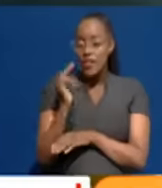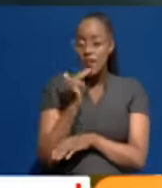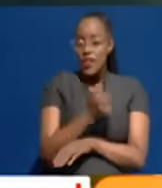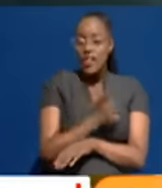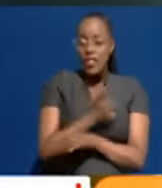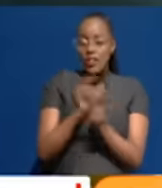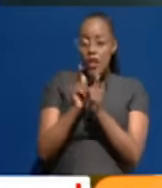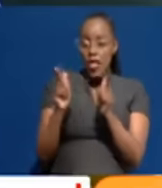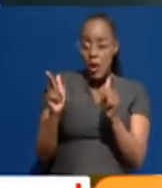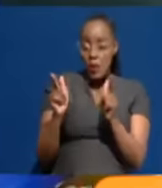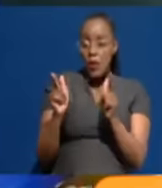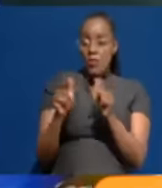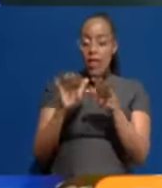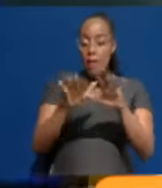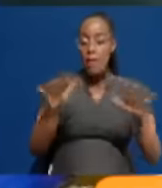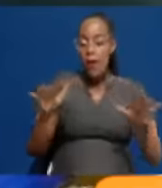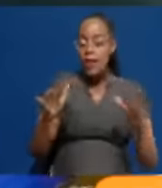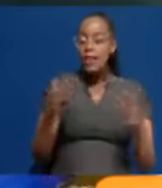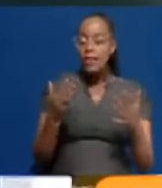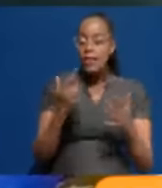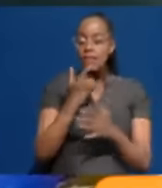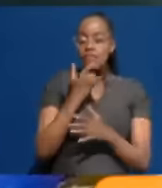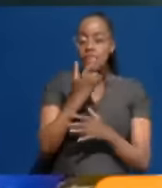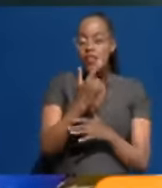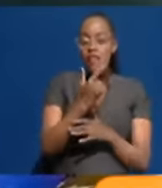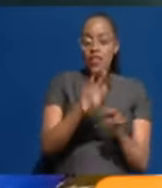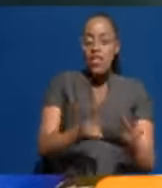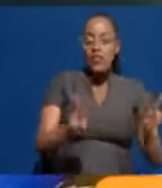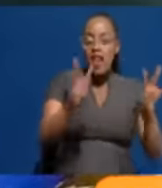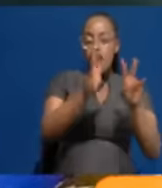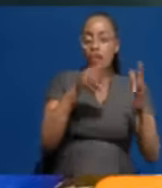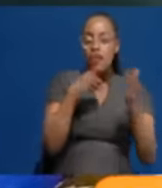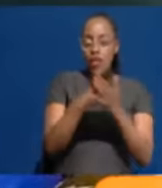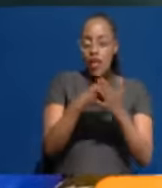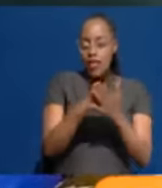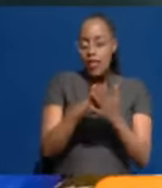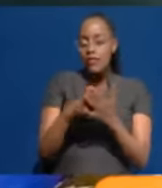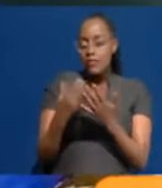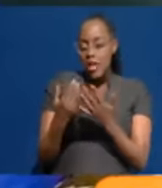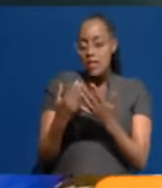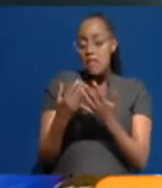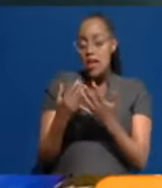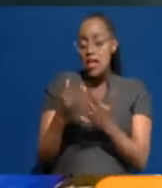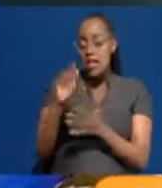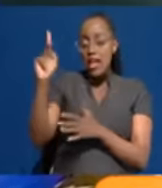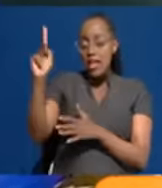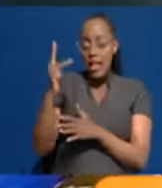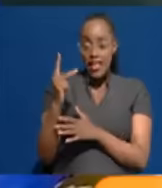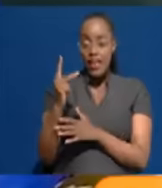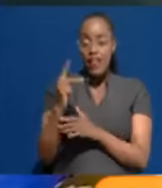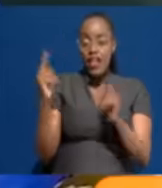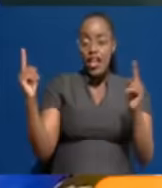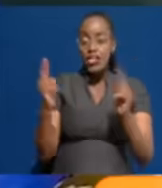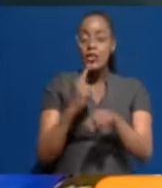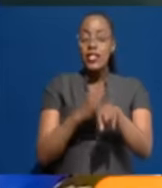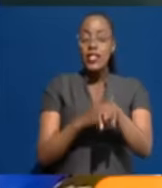let the market forces dictate the value of shilling in the short term?